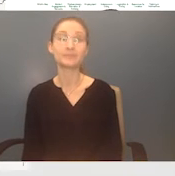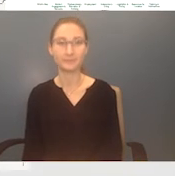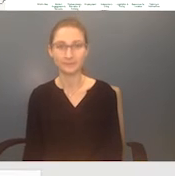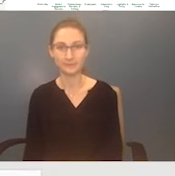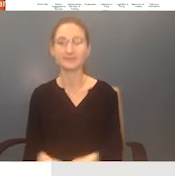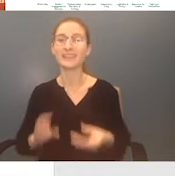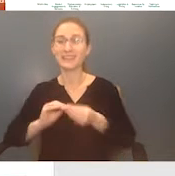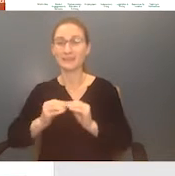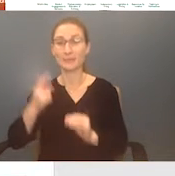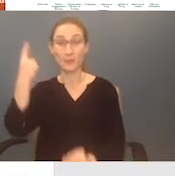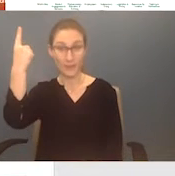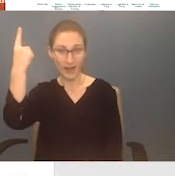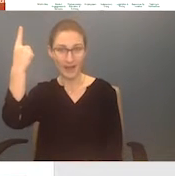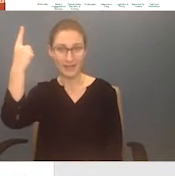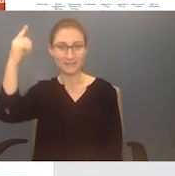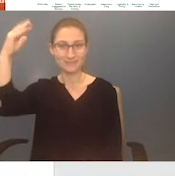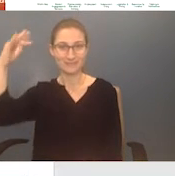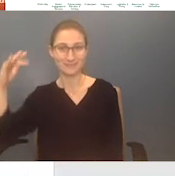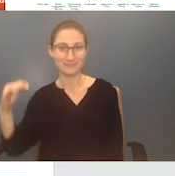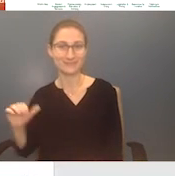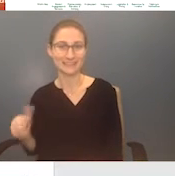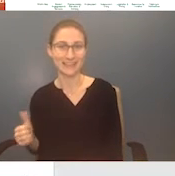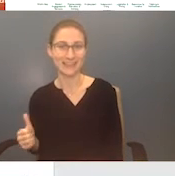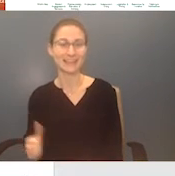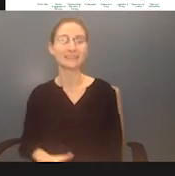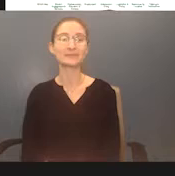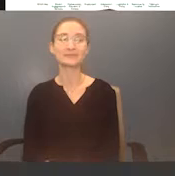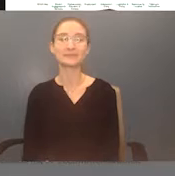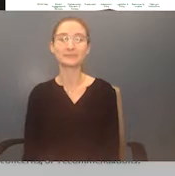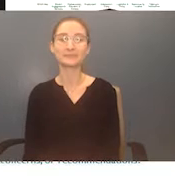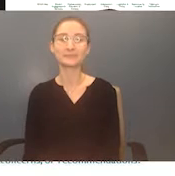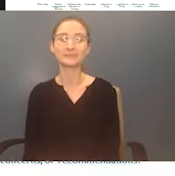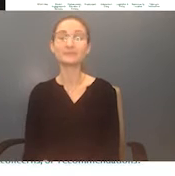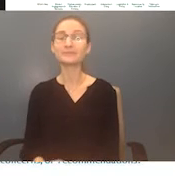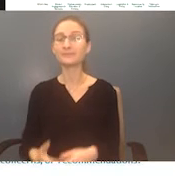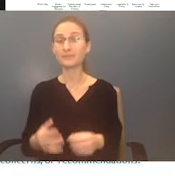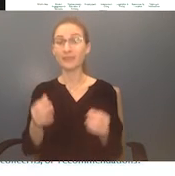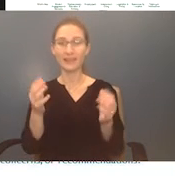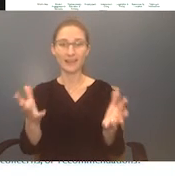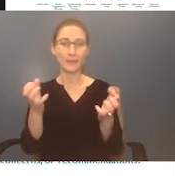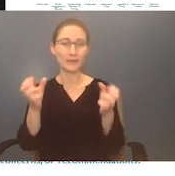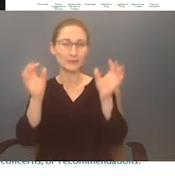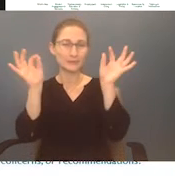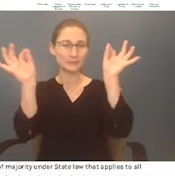Alrighty, so that was one. I just also want to mention, let me go back to